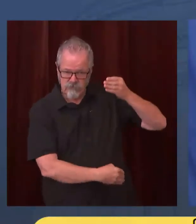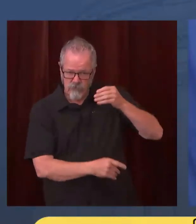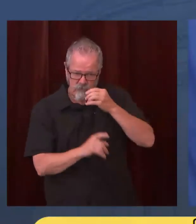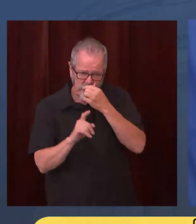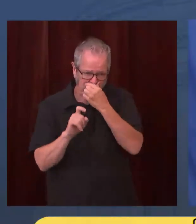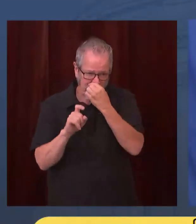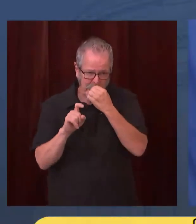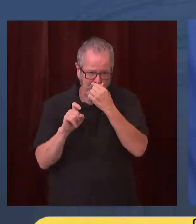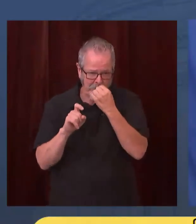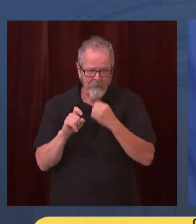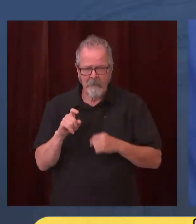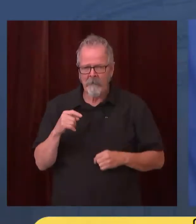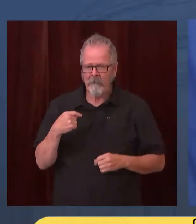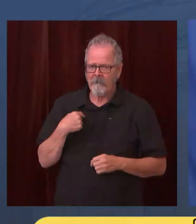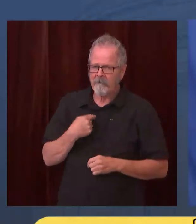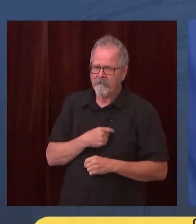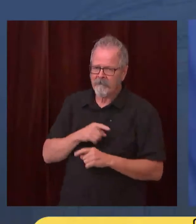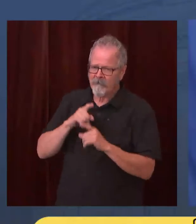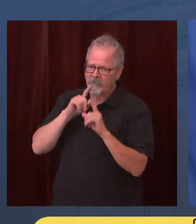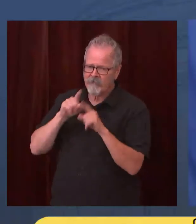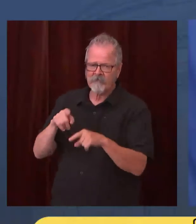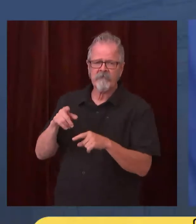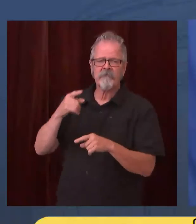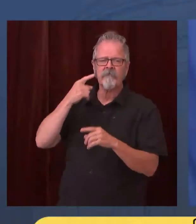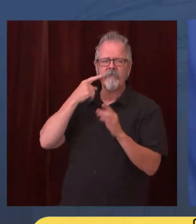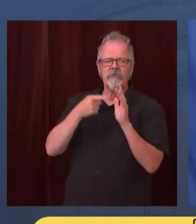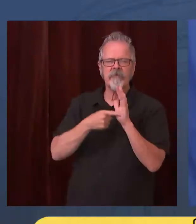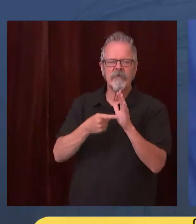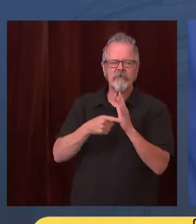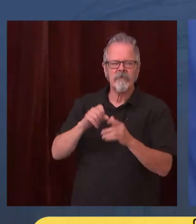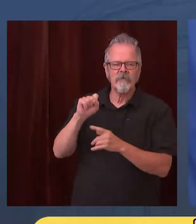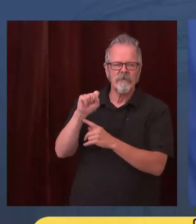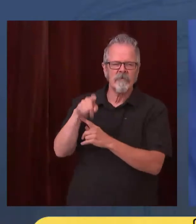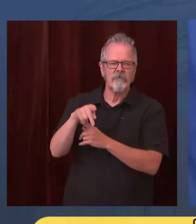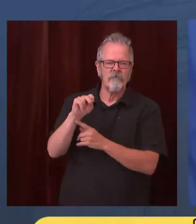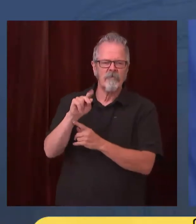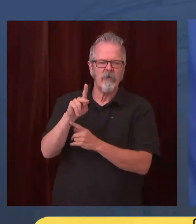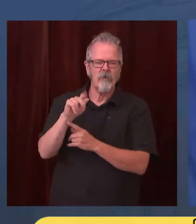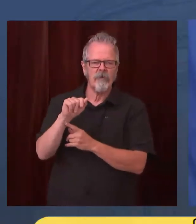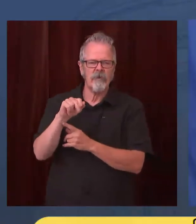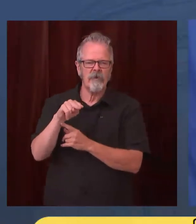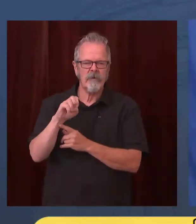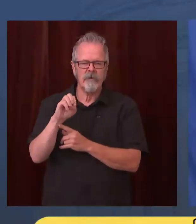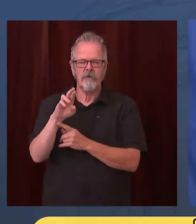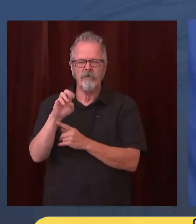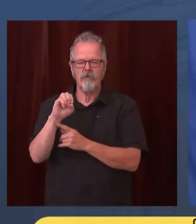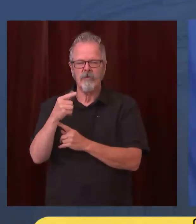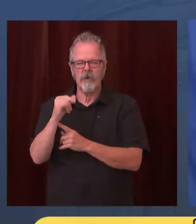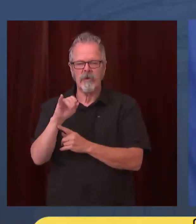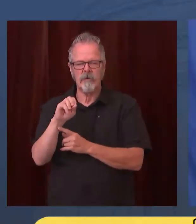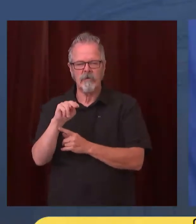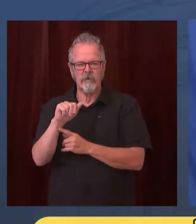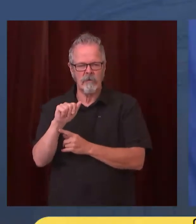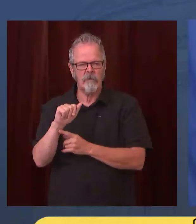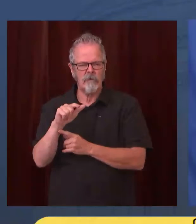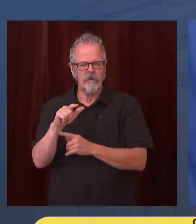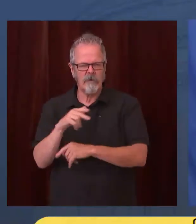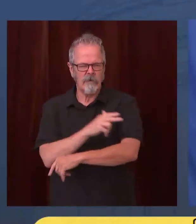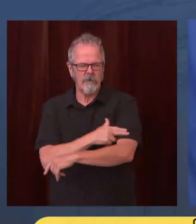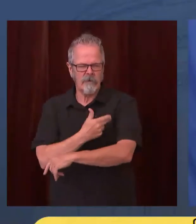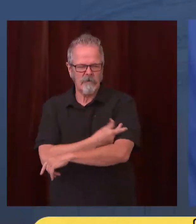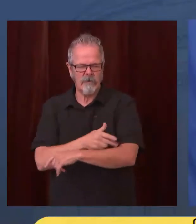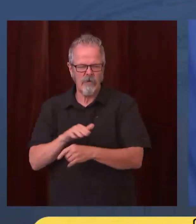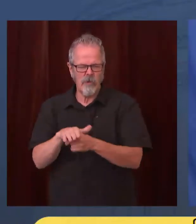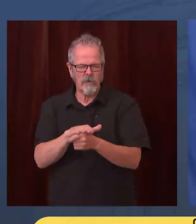Spokane Regional, it's a regional center for not just what's happening in Washington, but also in other parts of this region. We're proud of